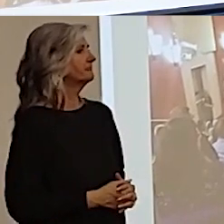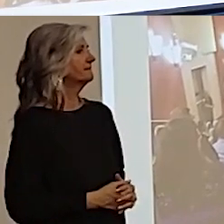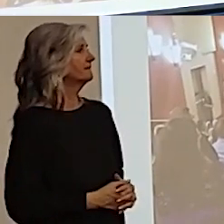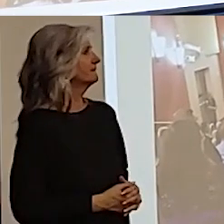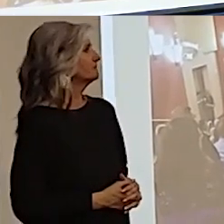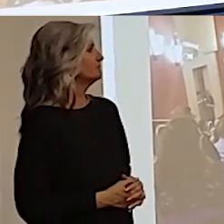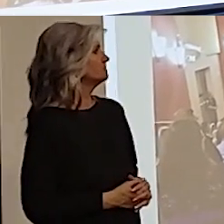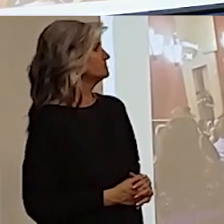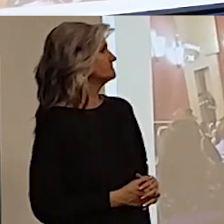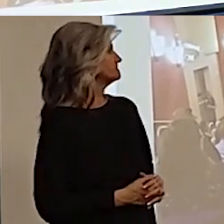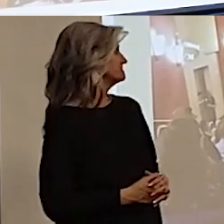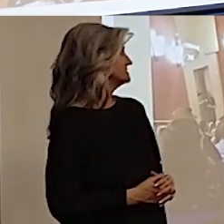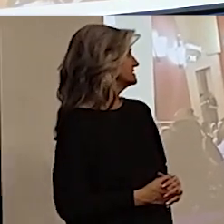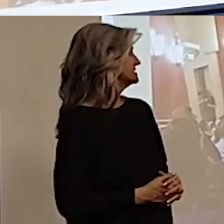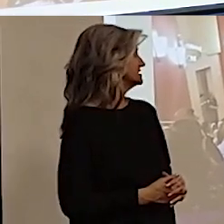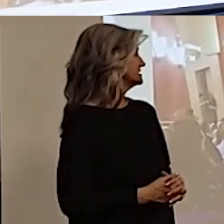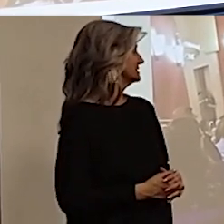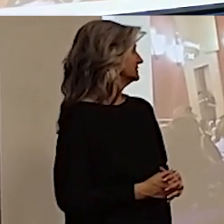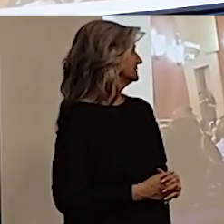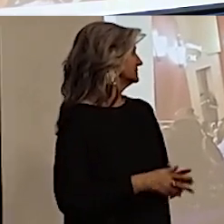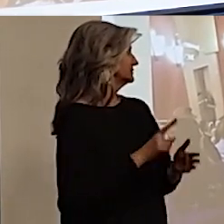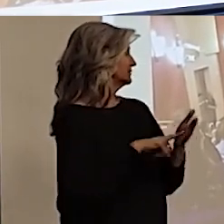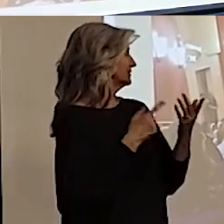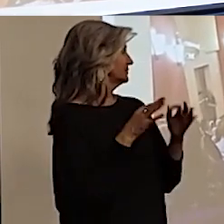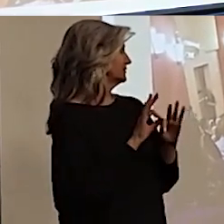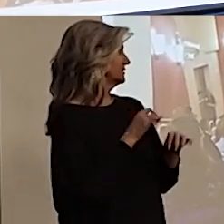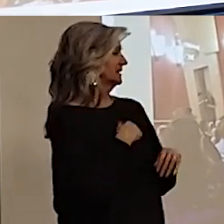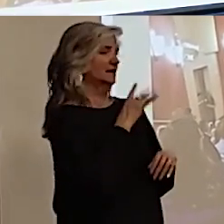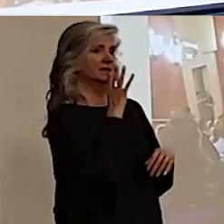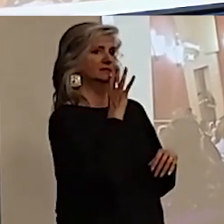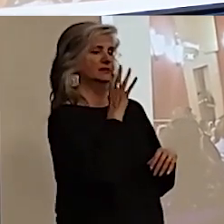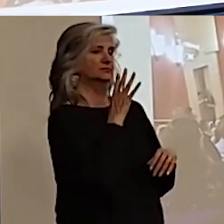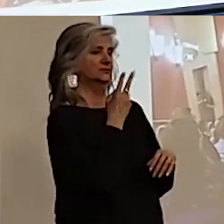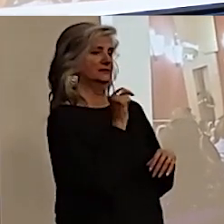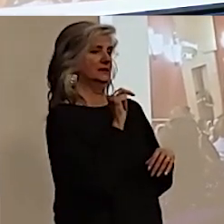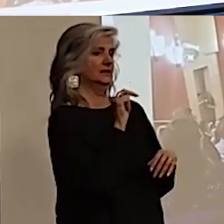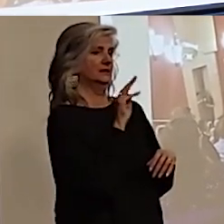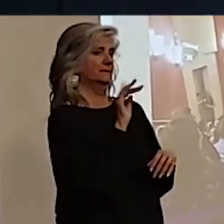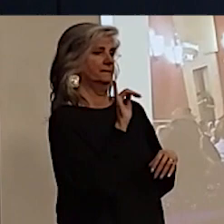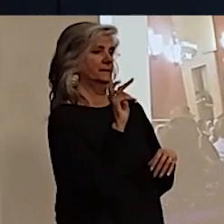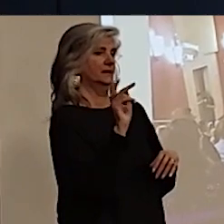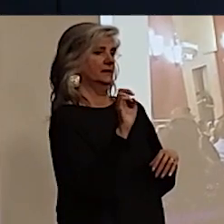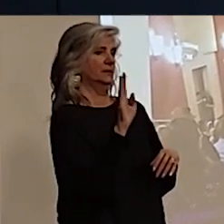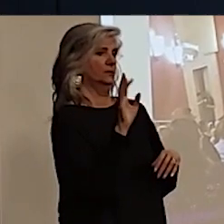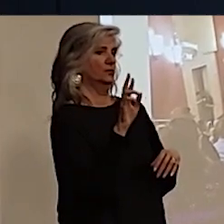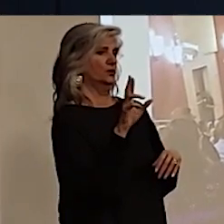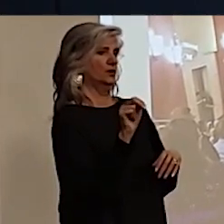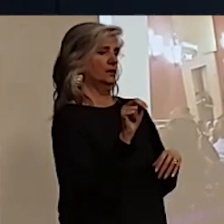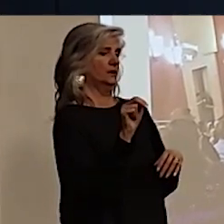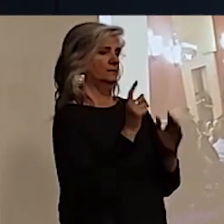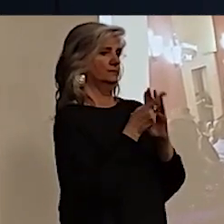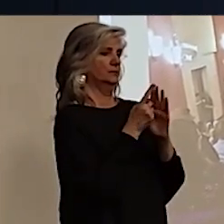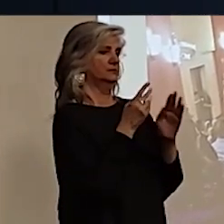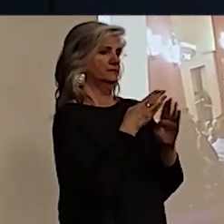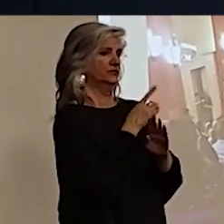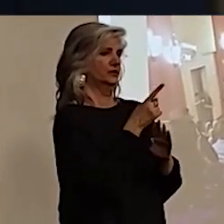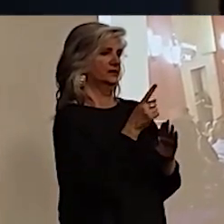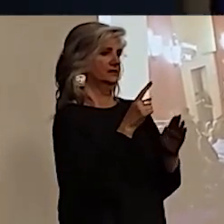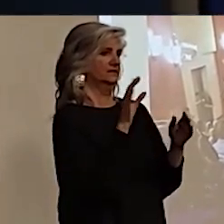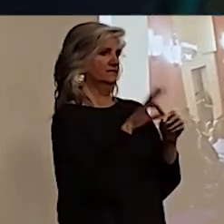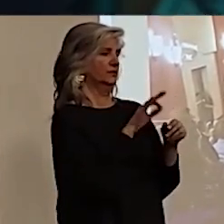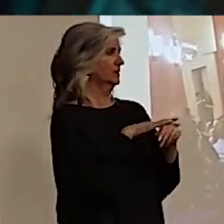Okay, we've got... Well, for what it's worth, I talked to then Representative Mike Braun moments before his vote on